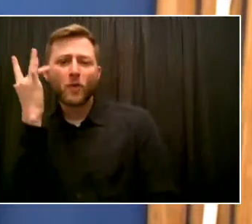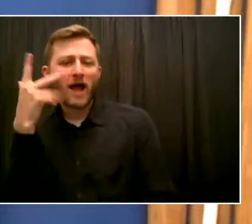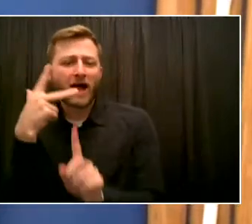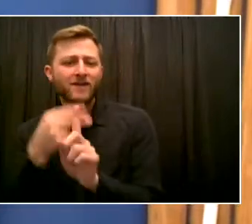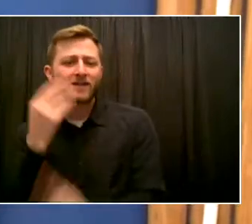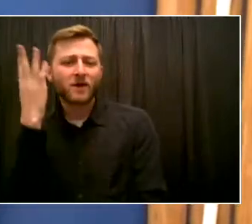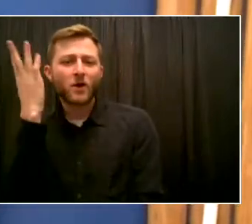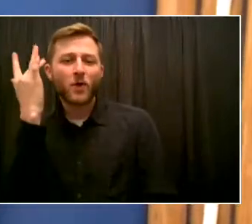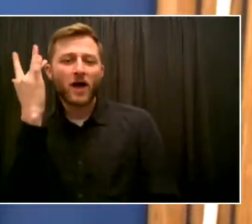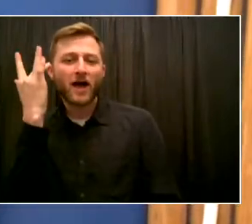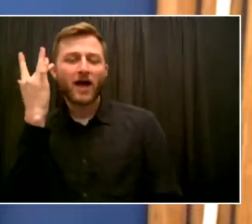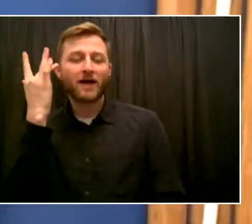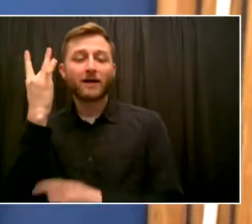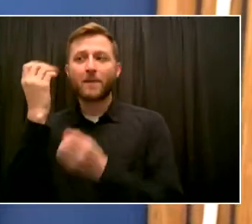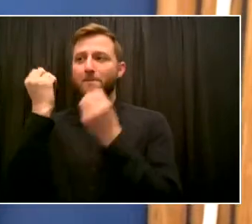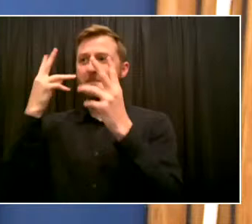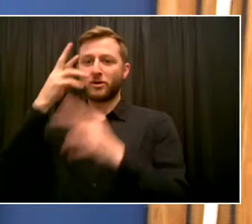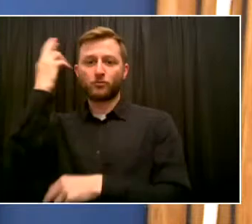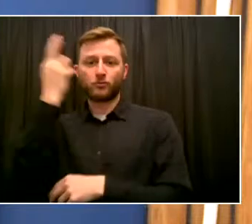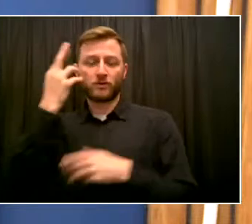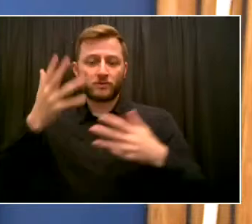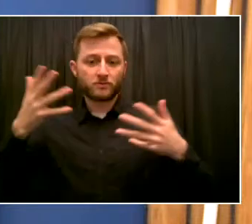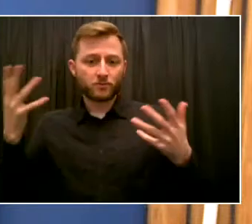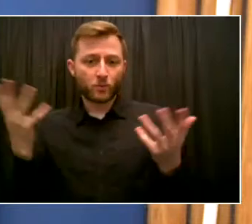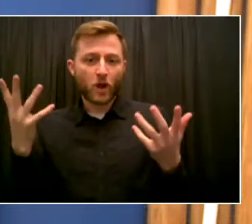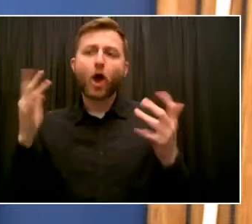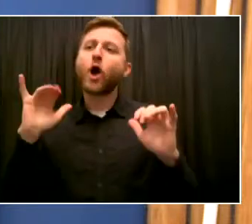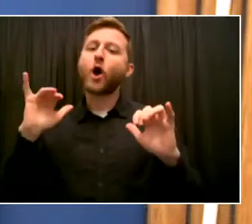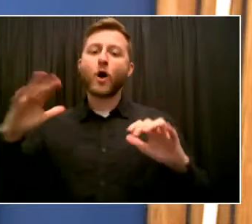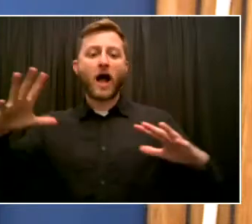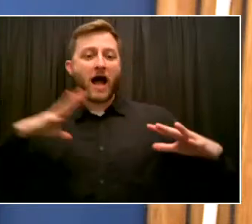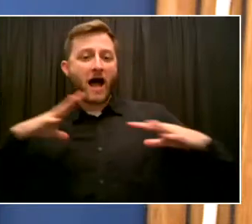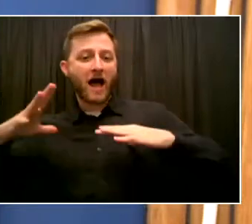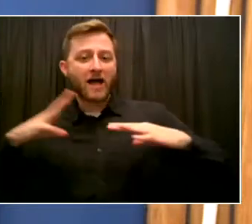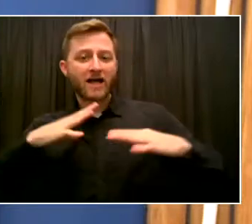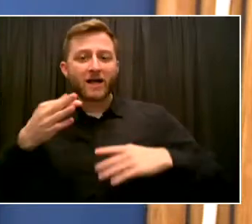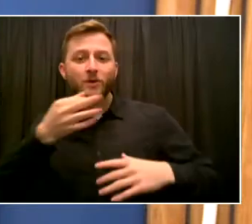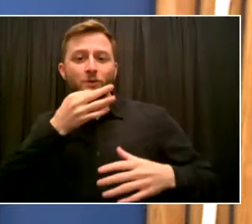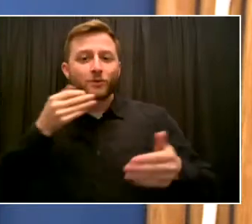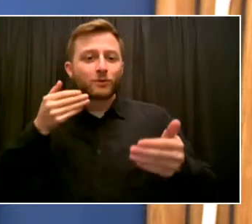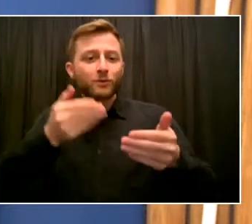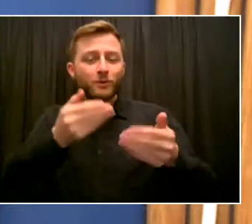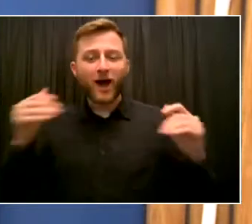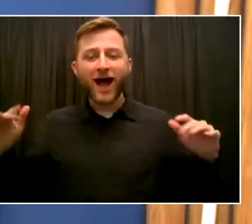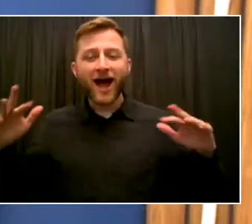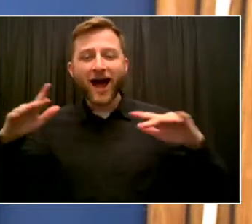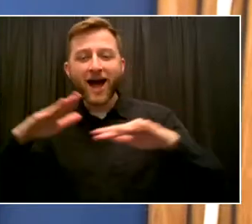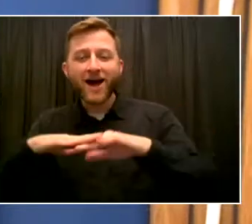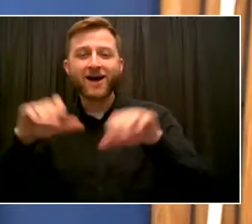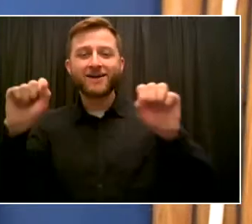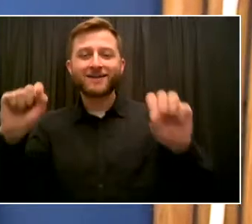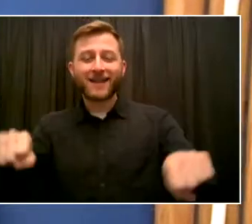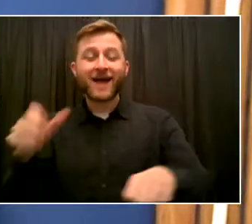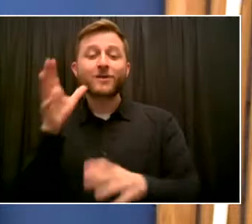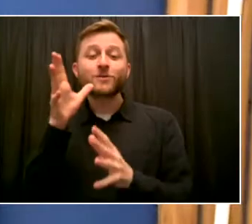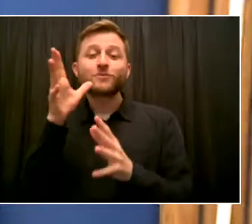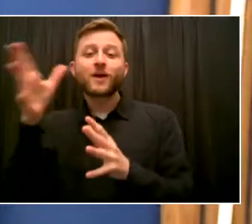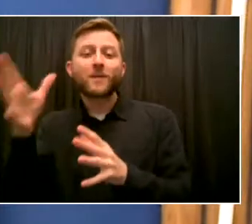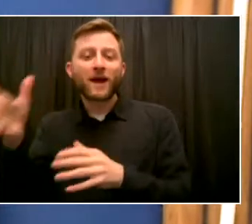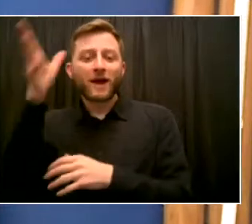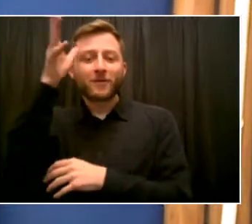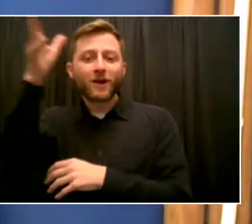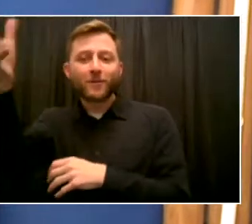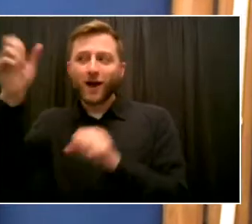more safely over the holidays with kids' grandparents, with playing sports more safely,